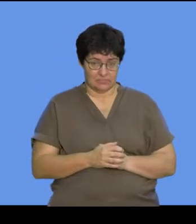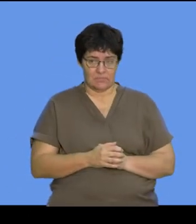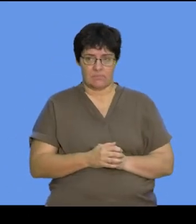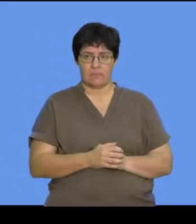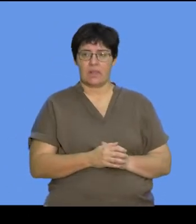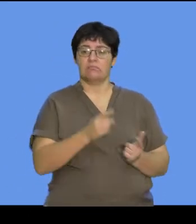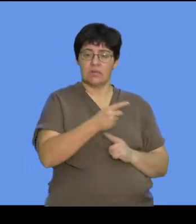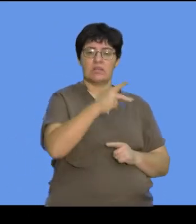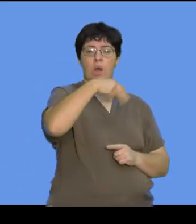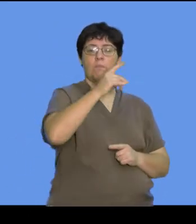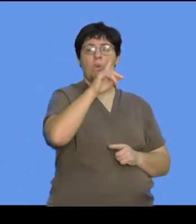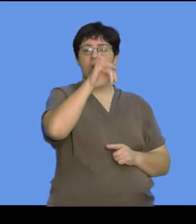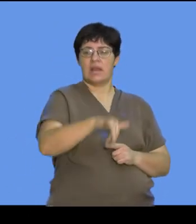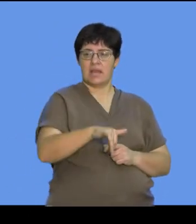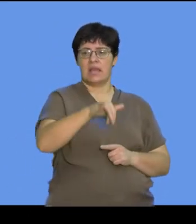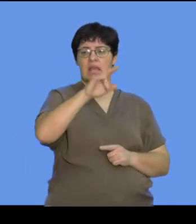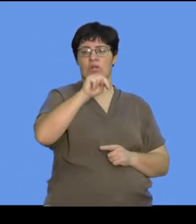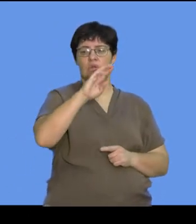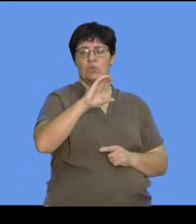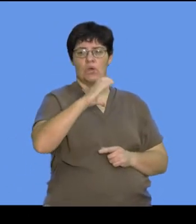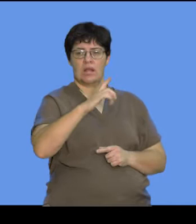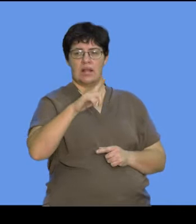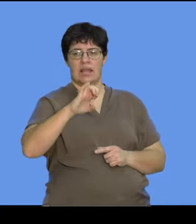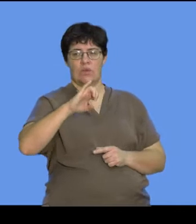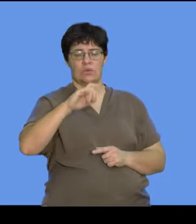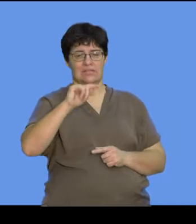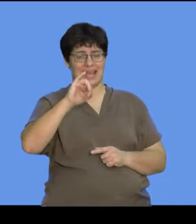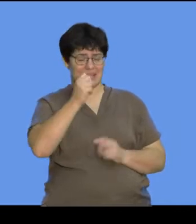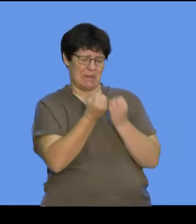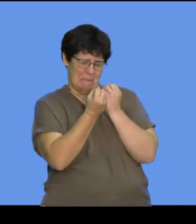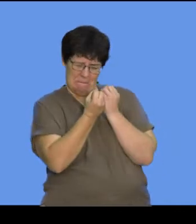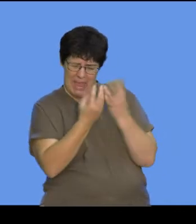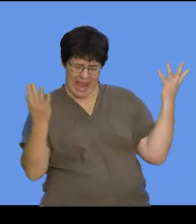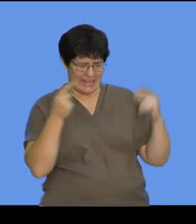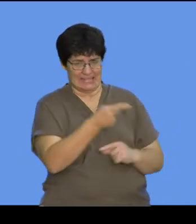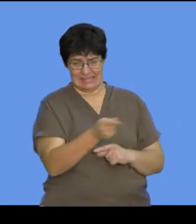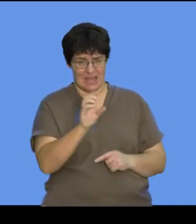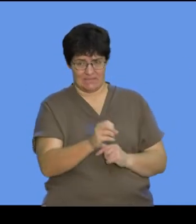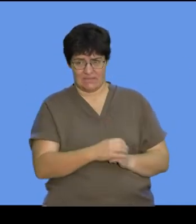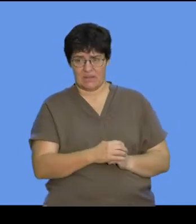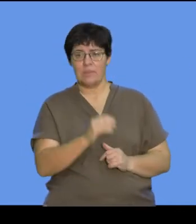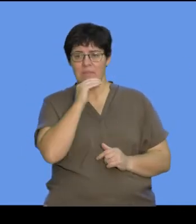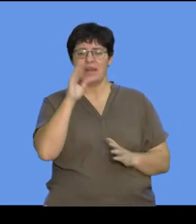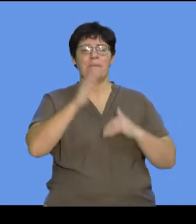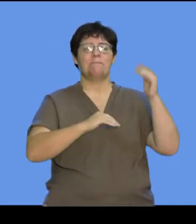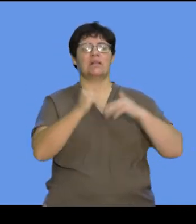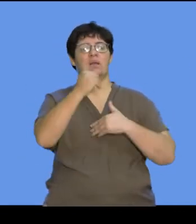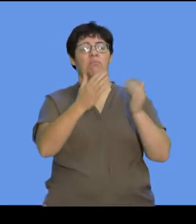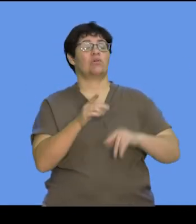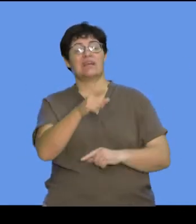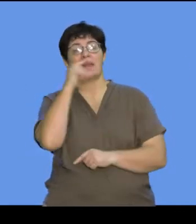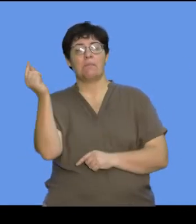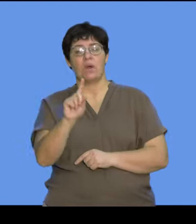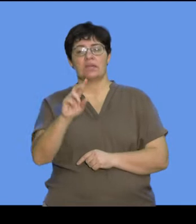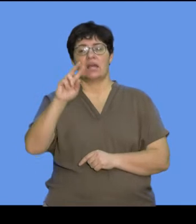DNA is a polynucleotide structure, guys, made up of many nucleotides. It is a polymer, and it's made up of building blocks